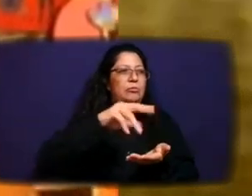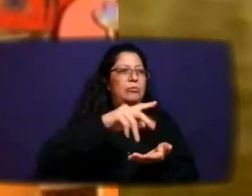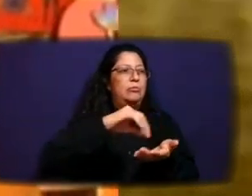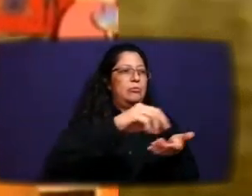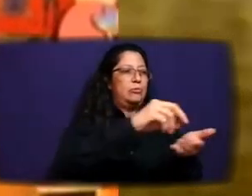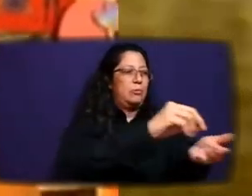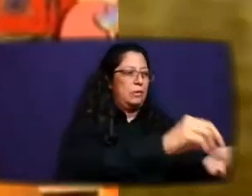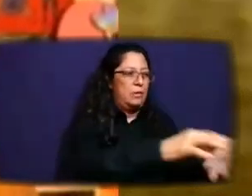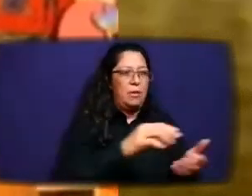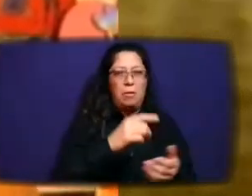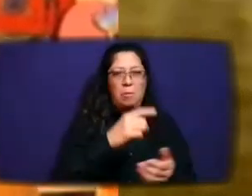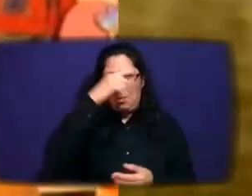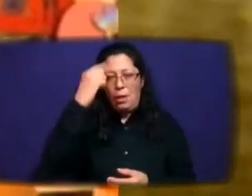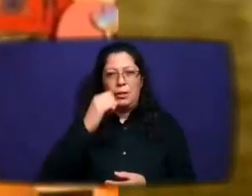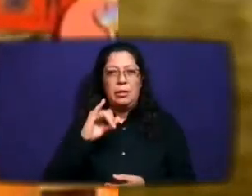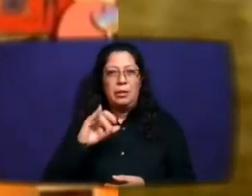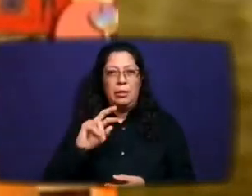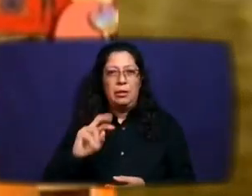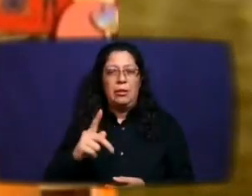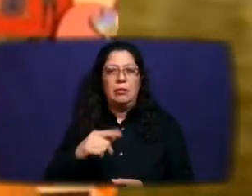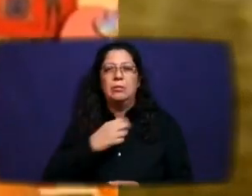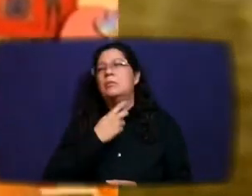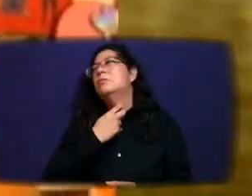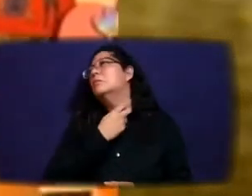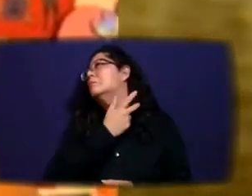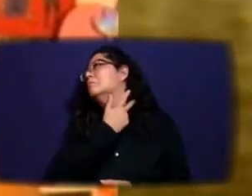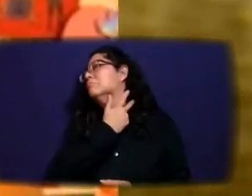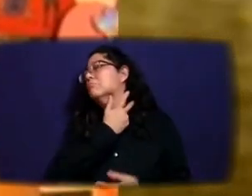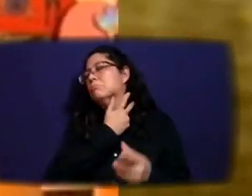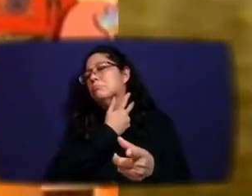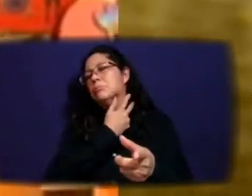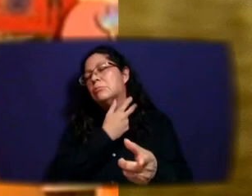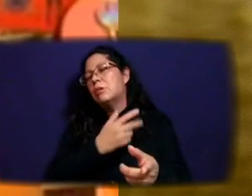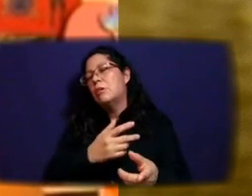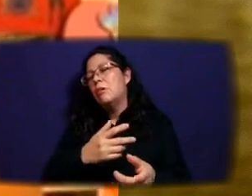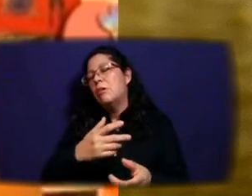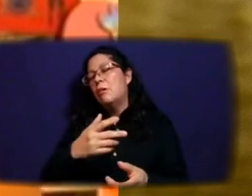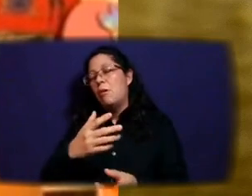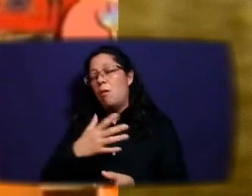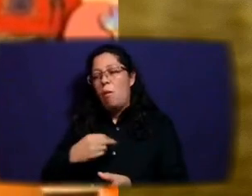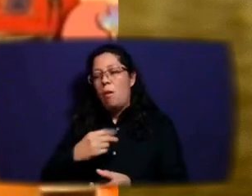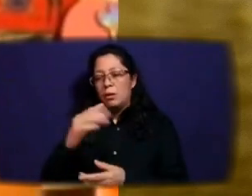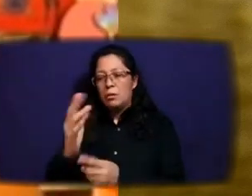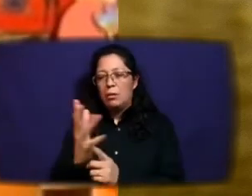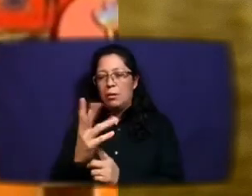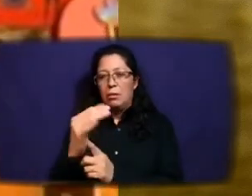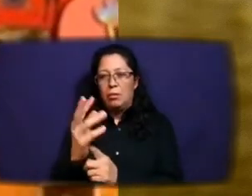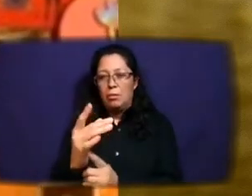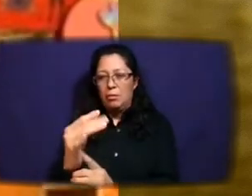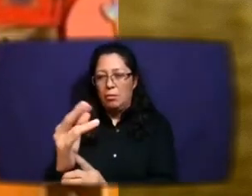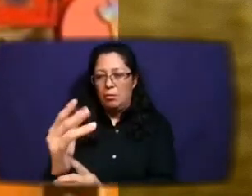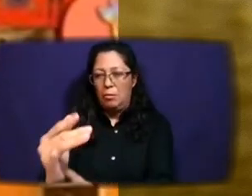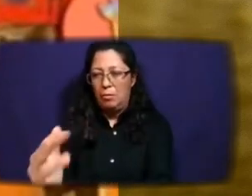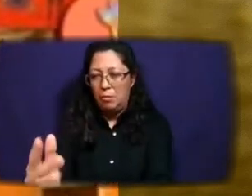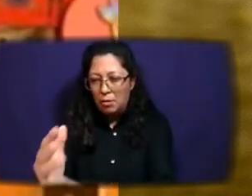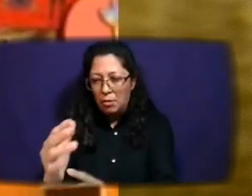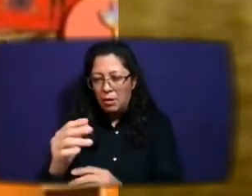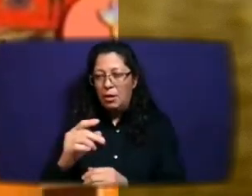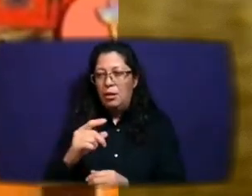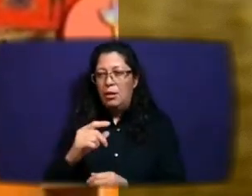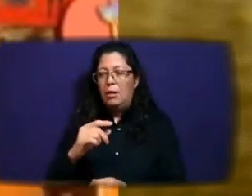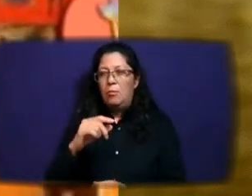Black ink on neck. White candle burning. The feather of a